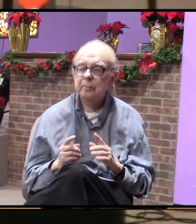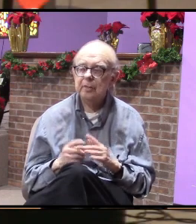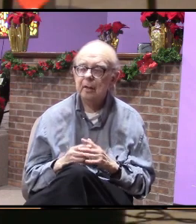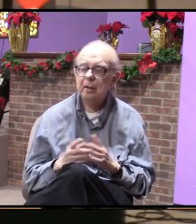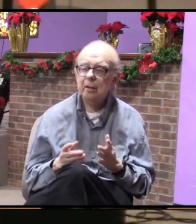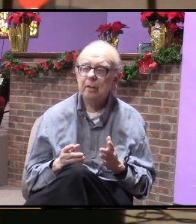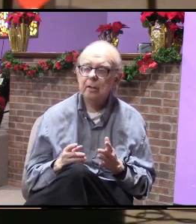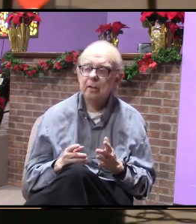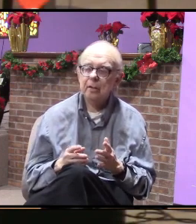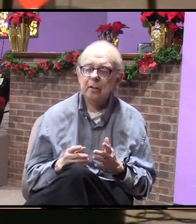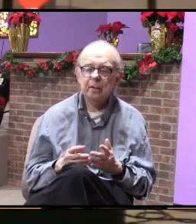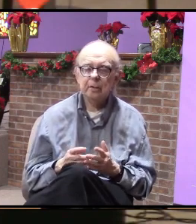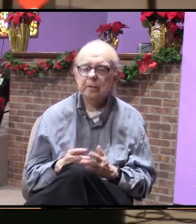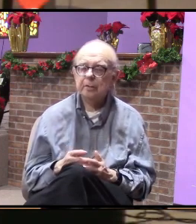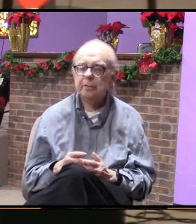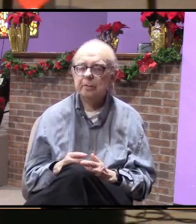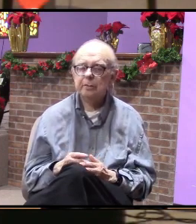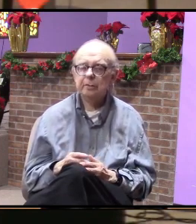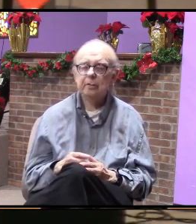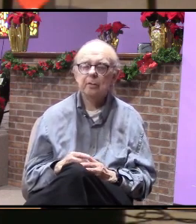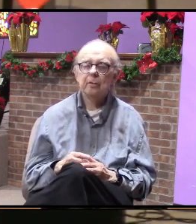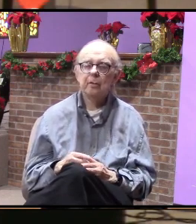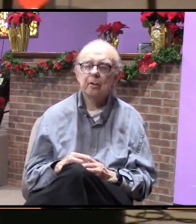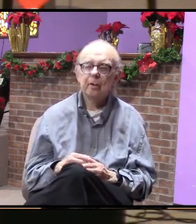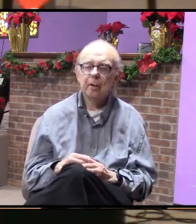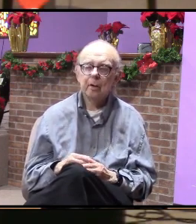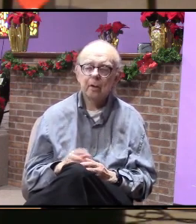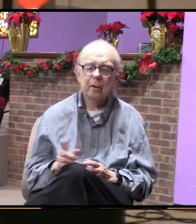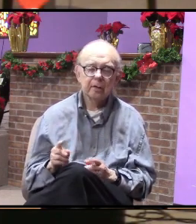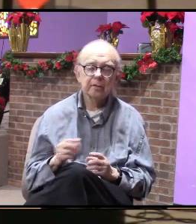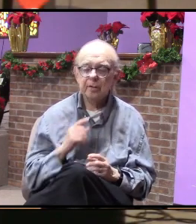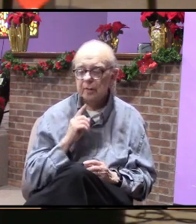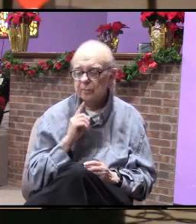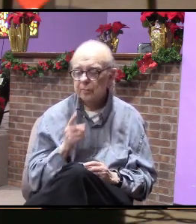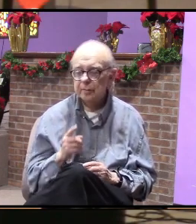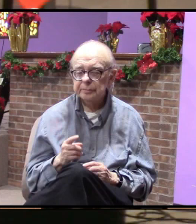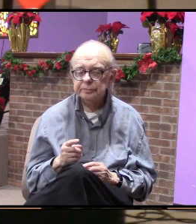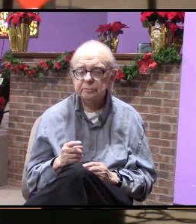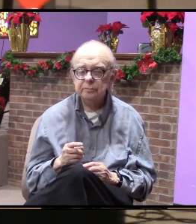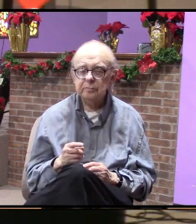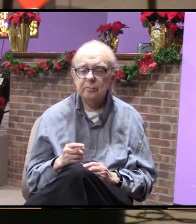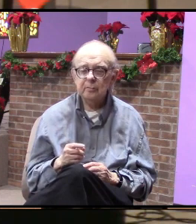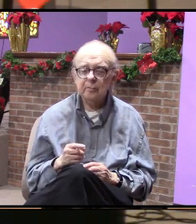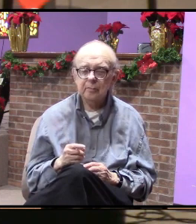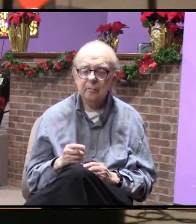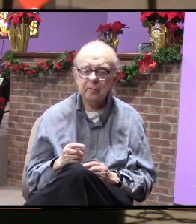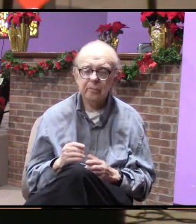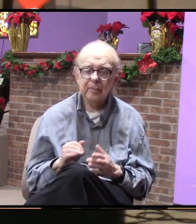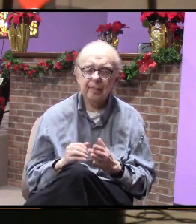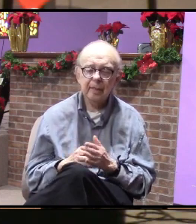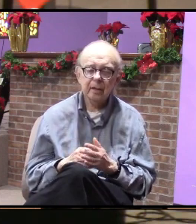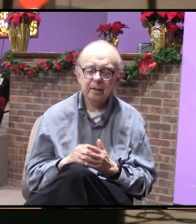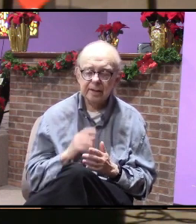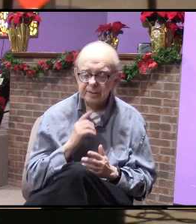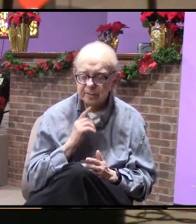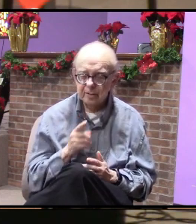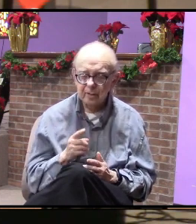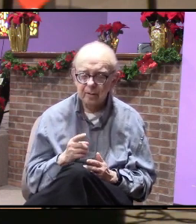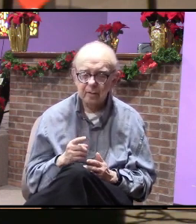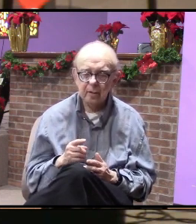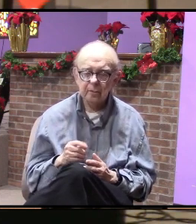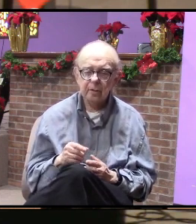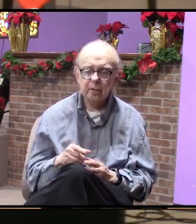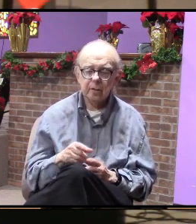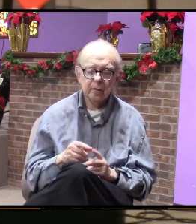start at the very beginning. As a matter of fact, that's what it says in